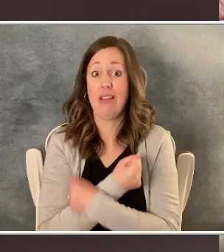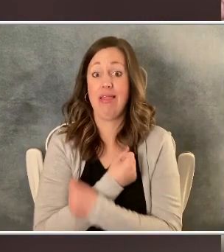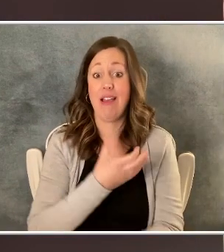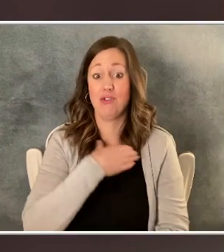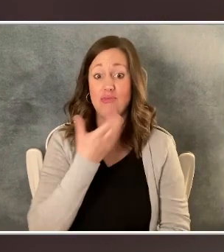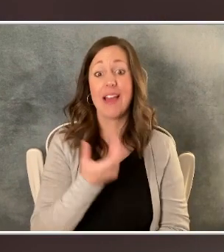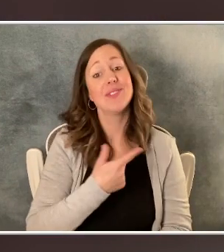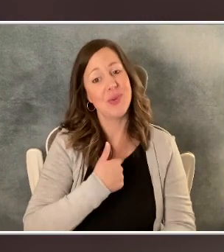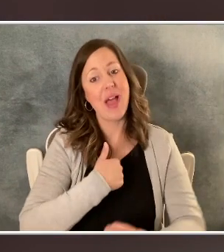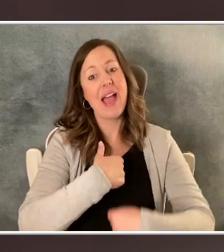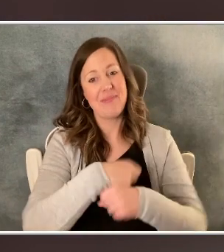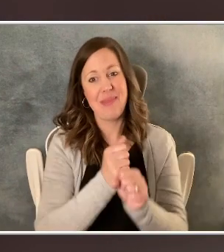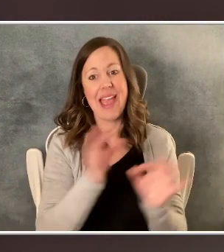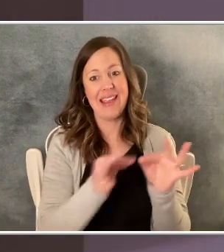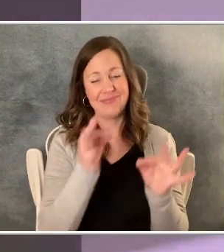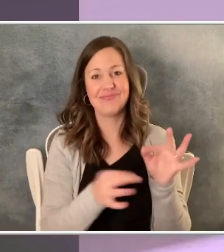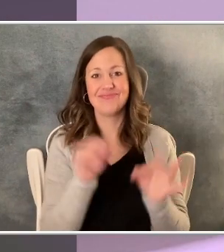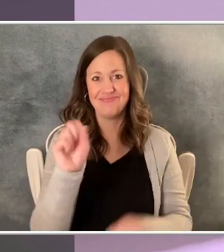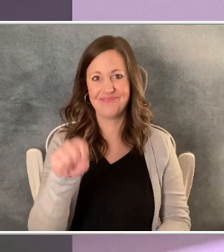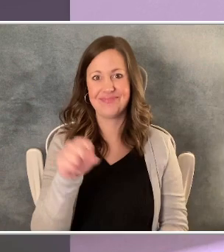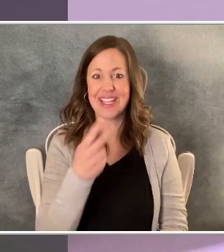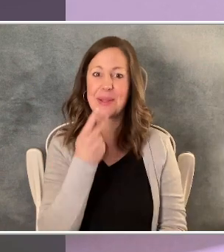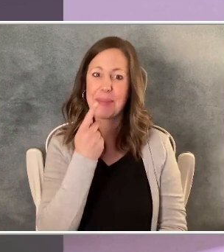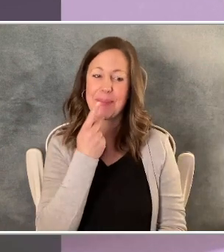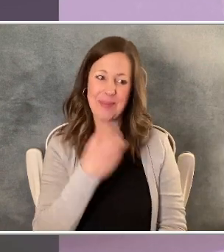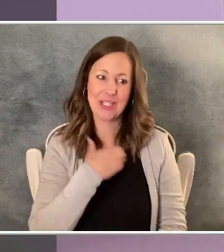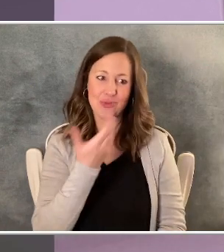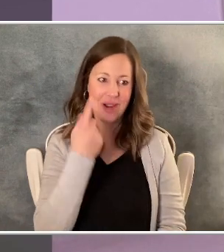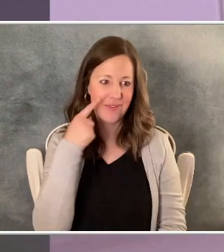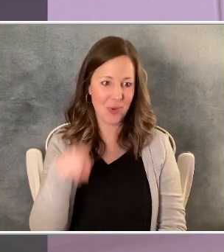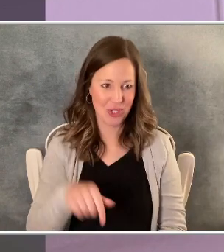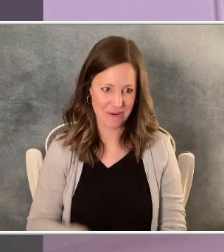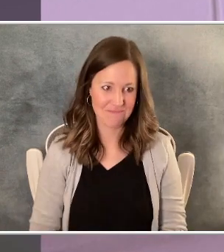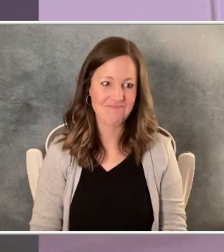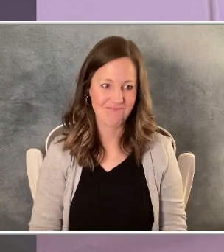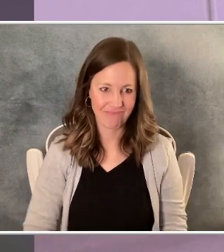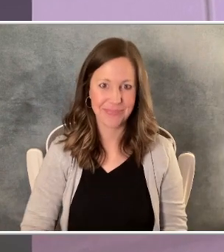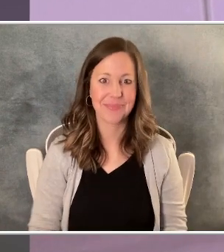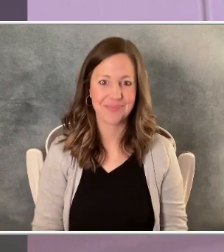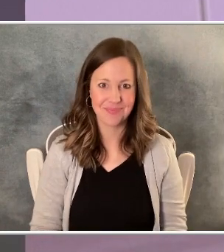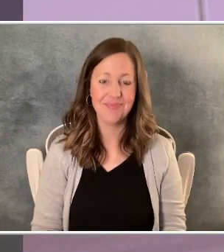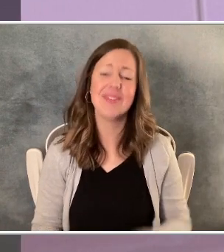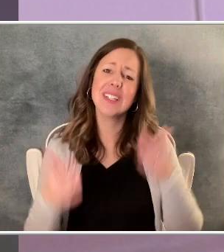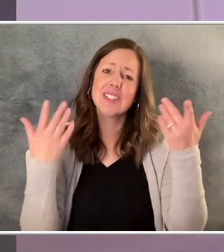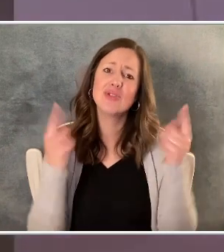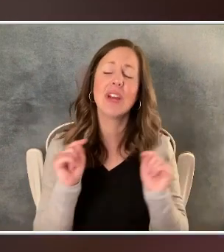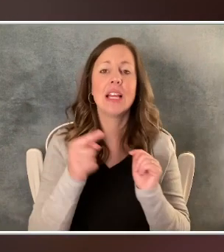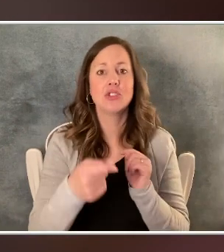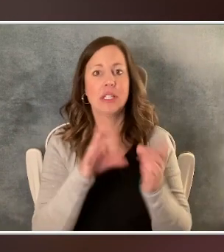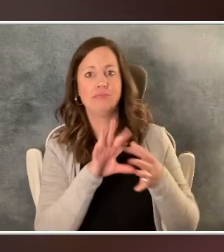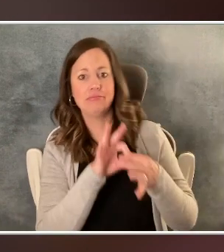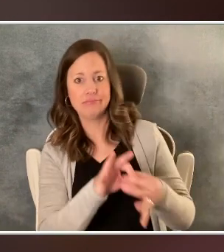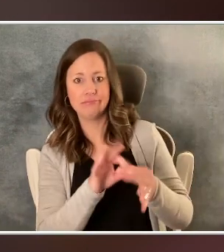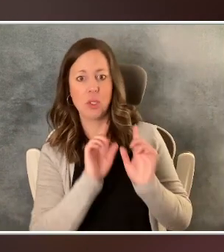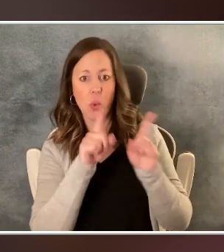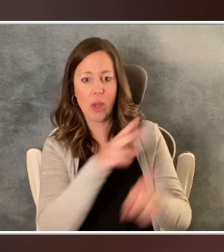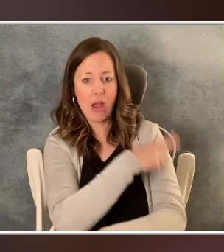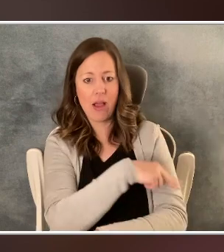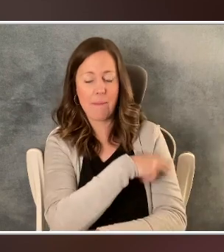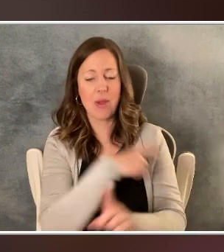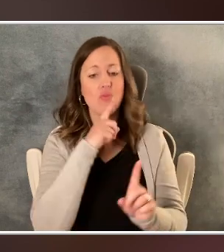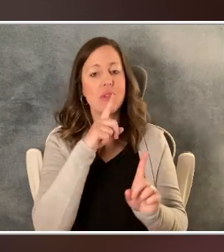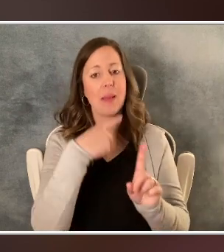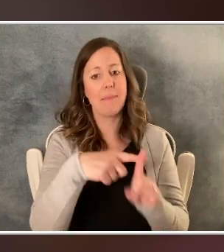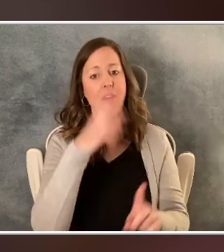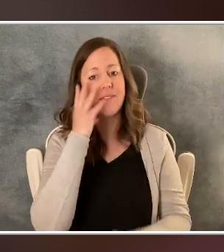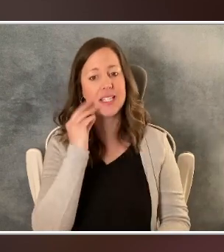a little pink giraffe just to kind of try to associate coming to the hospital as a positive experience. So I think you do enough though,